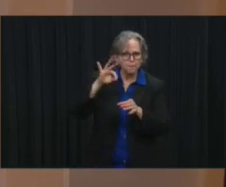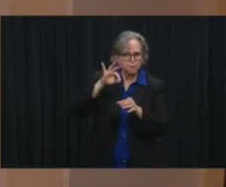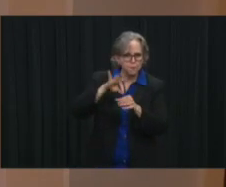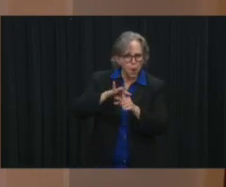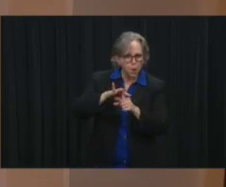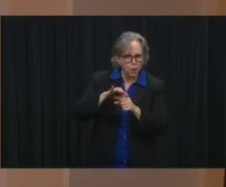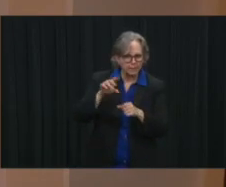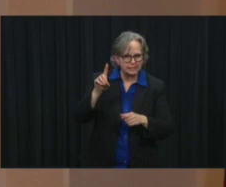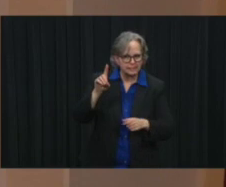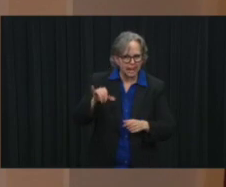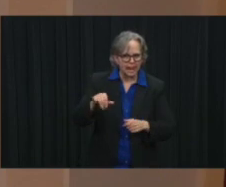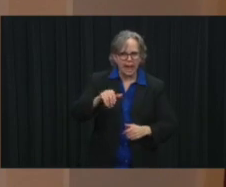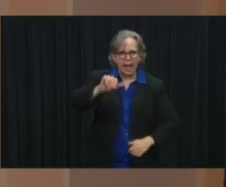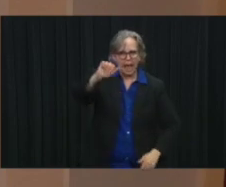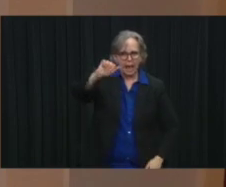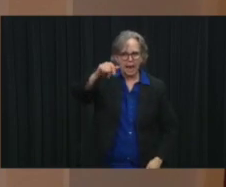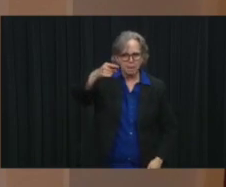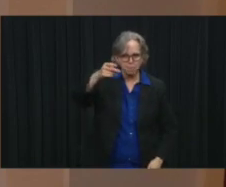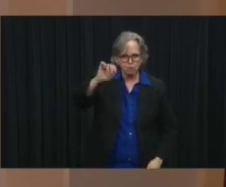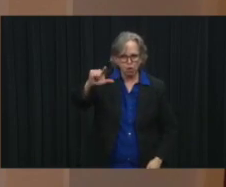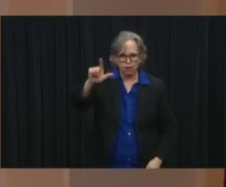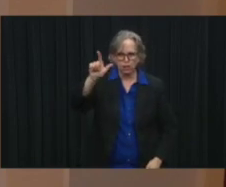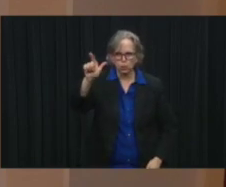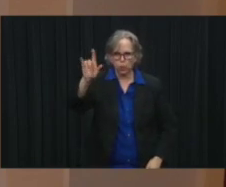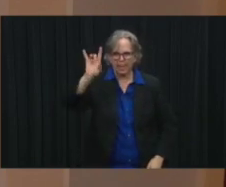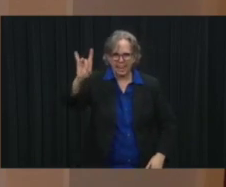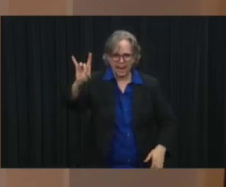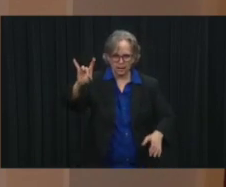you would like to cast an absentee ballot, you can do that at